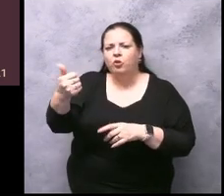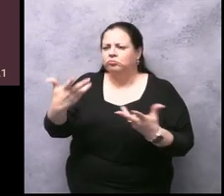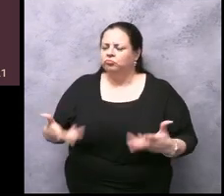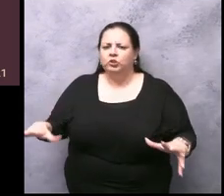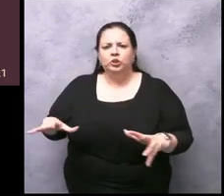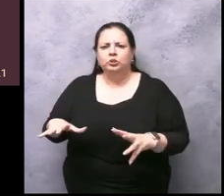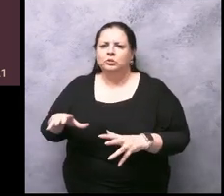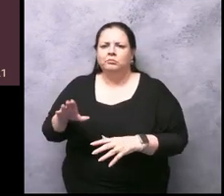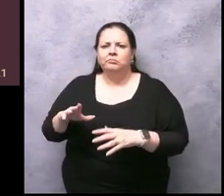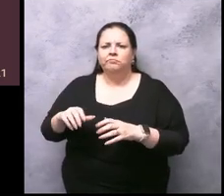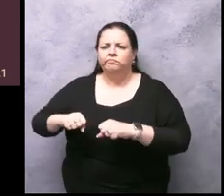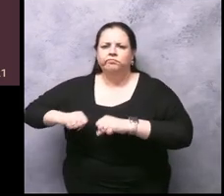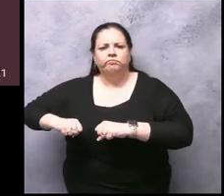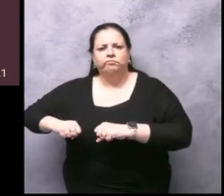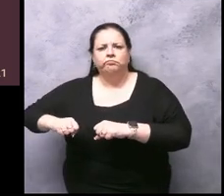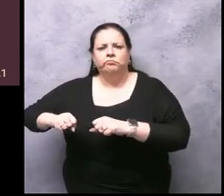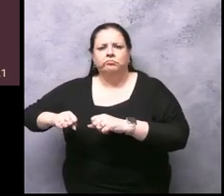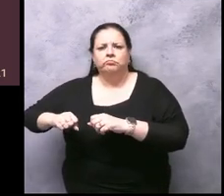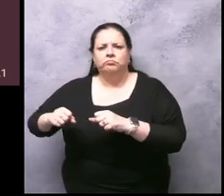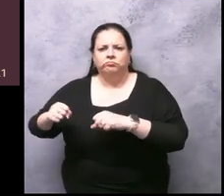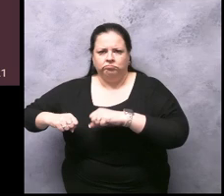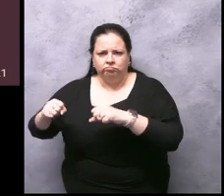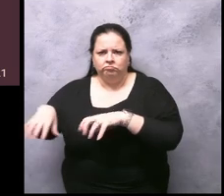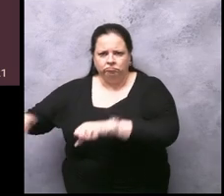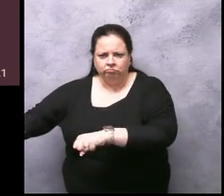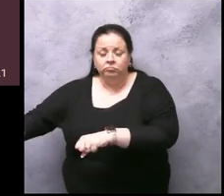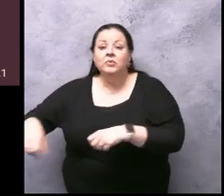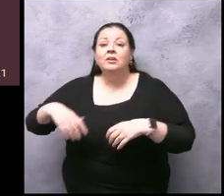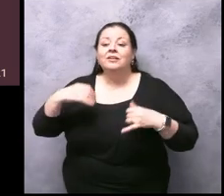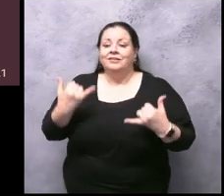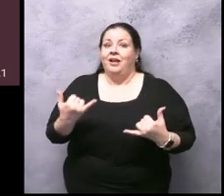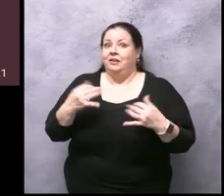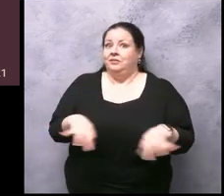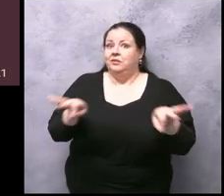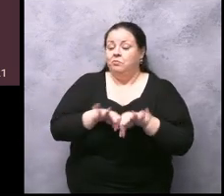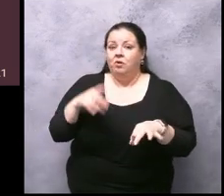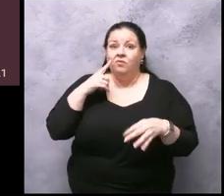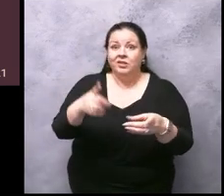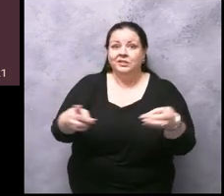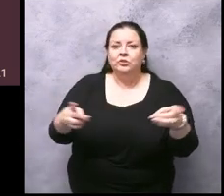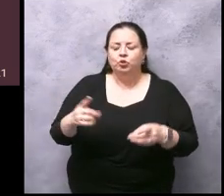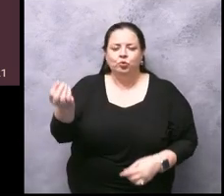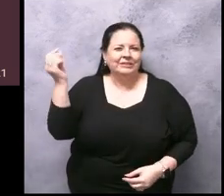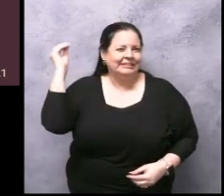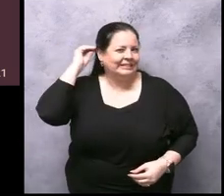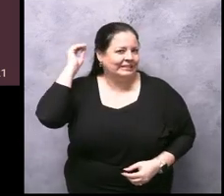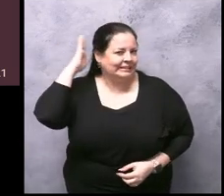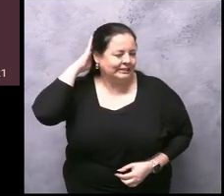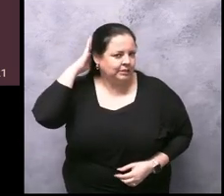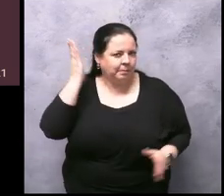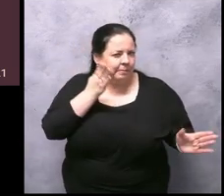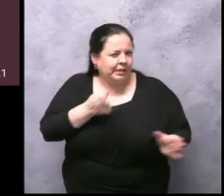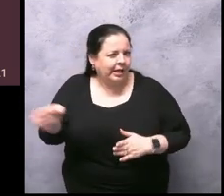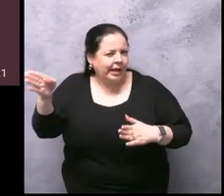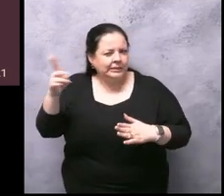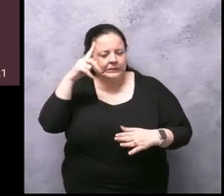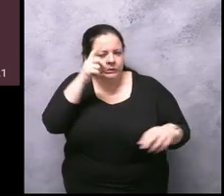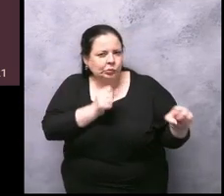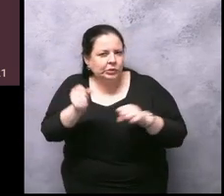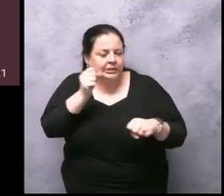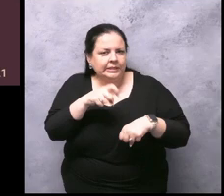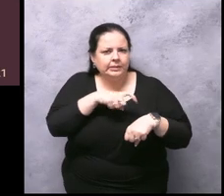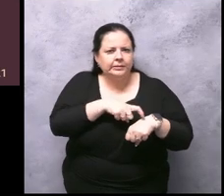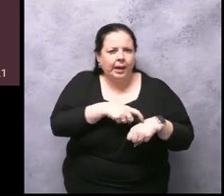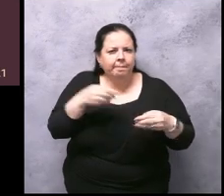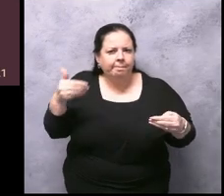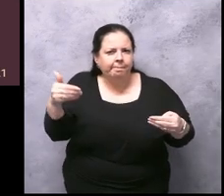this is very common in large districts. It will be important for the district to plan strategic timelines for the